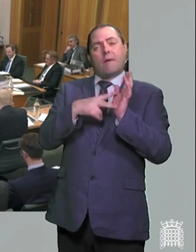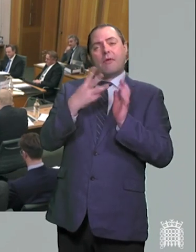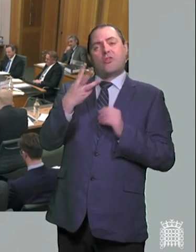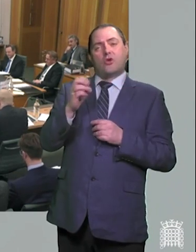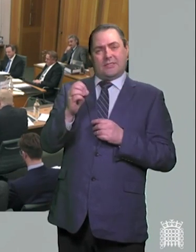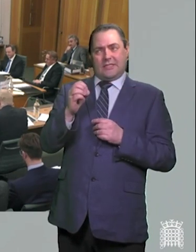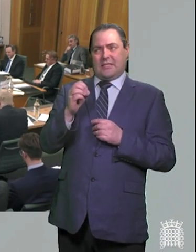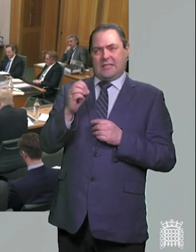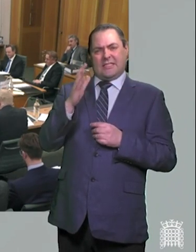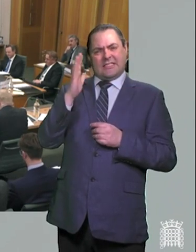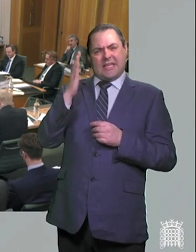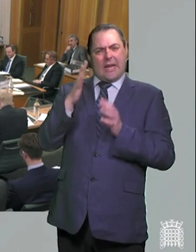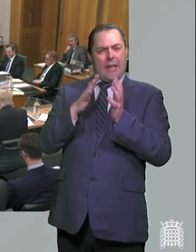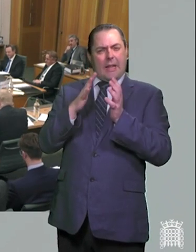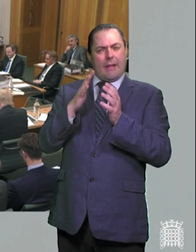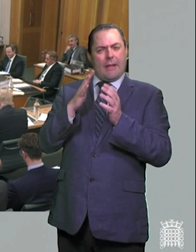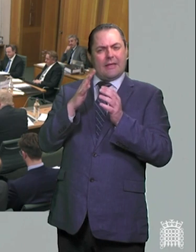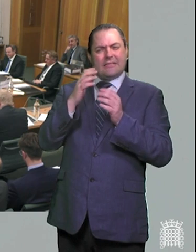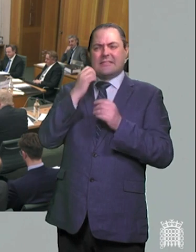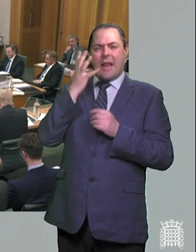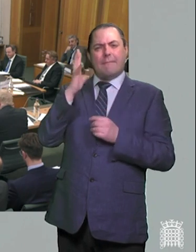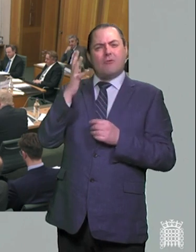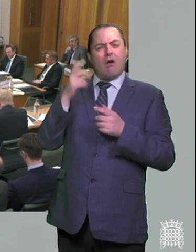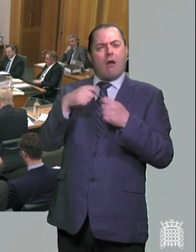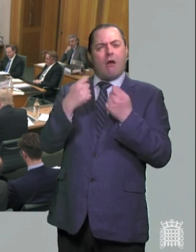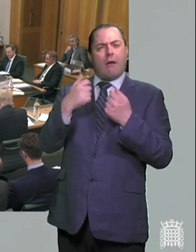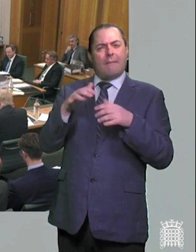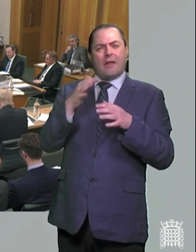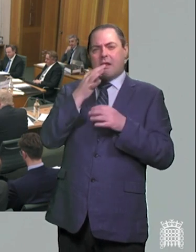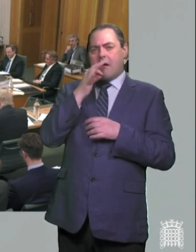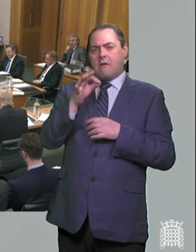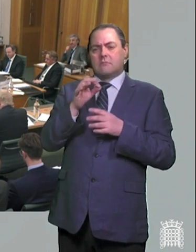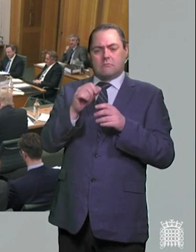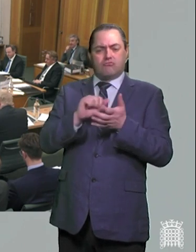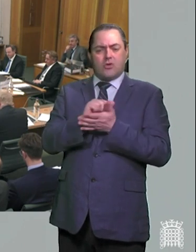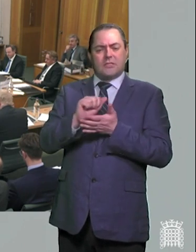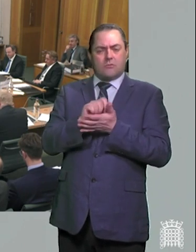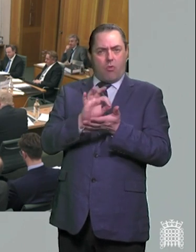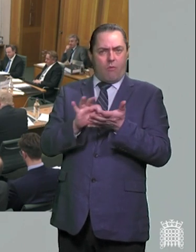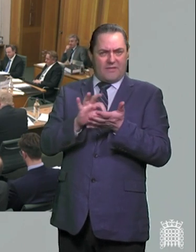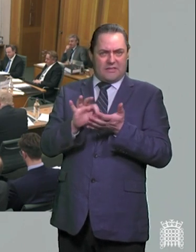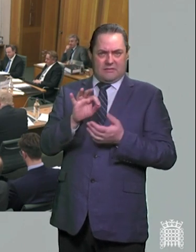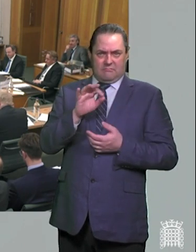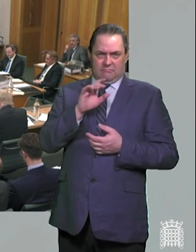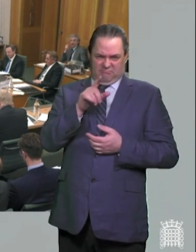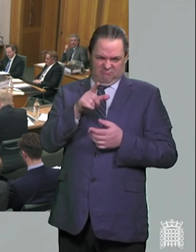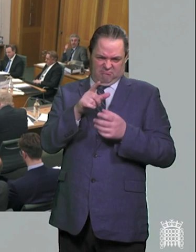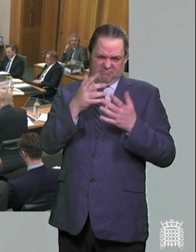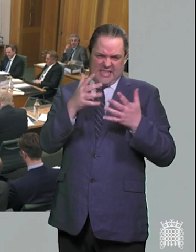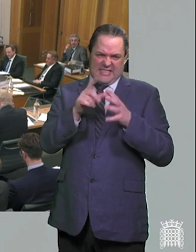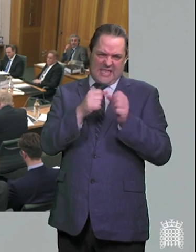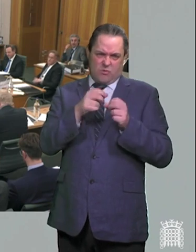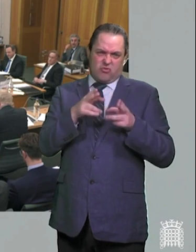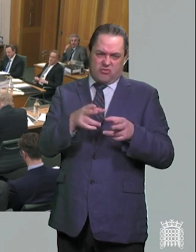the Daily Mirror contacted the press office at Downing Street saying they were planning to publish an article alleging that events had taken place in